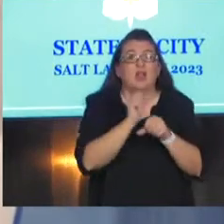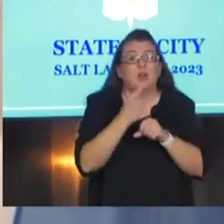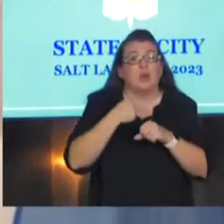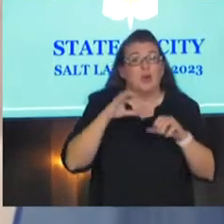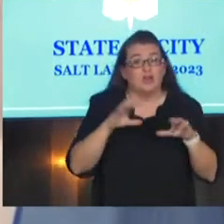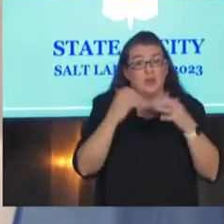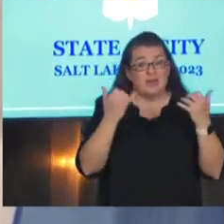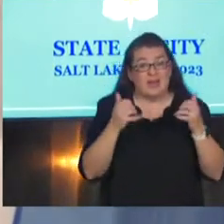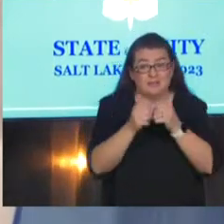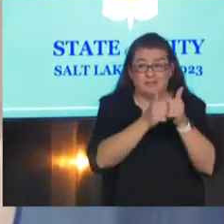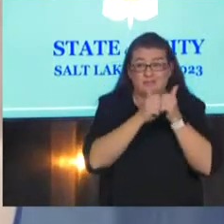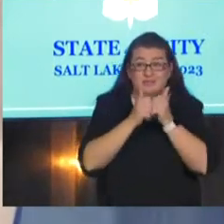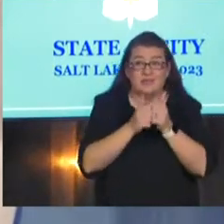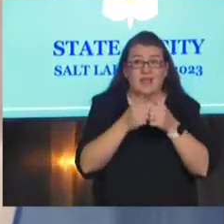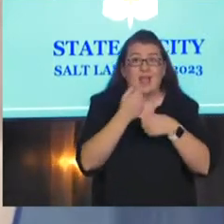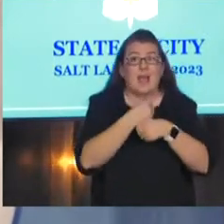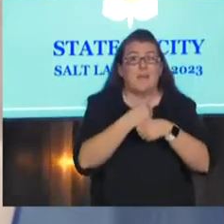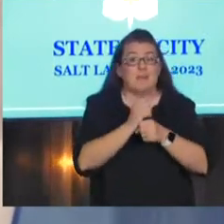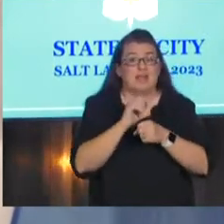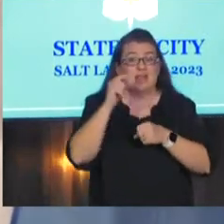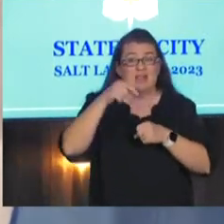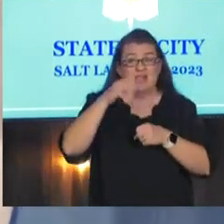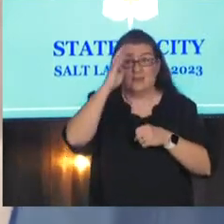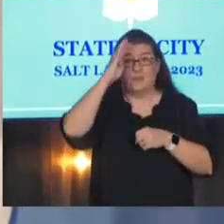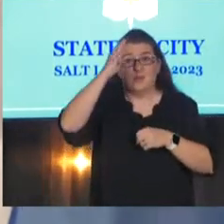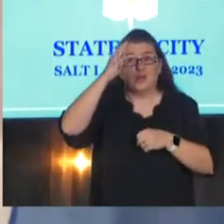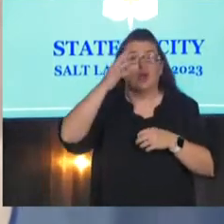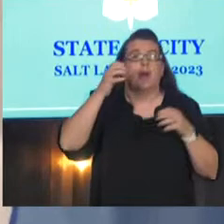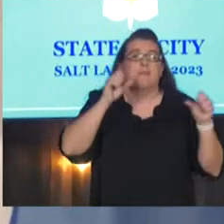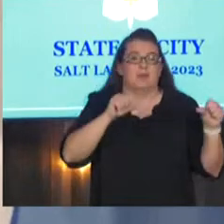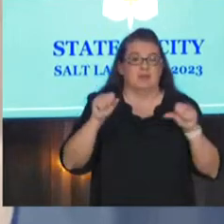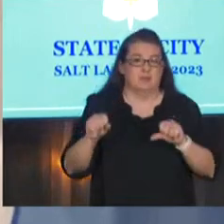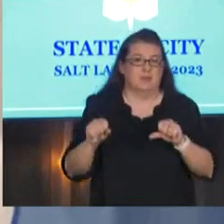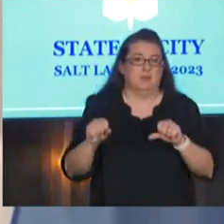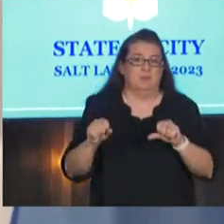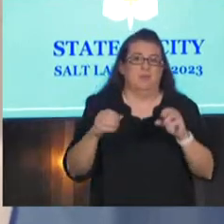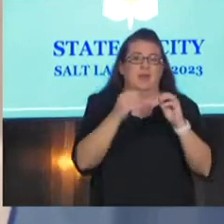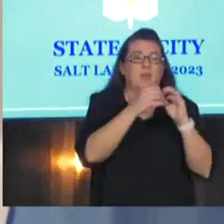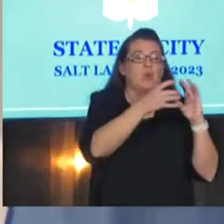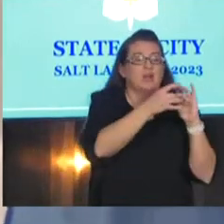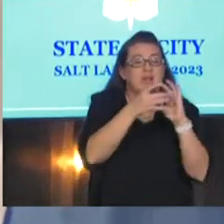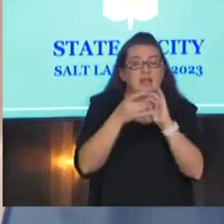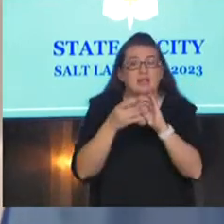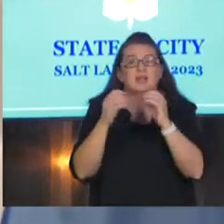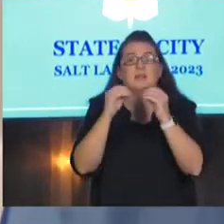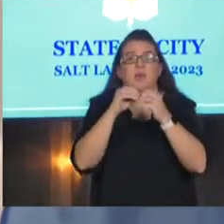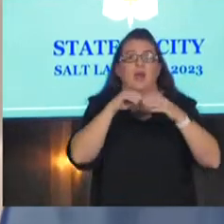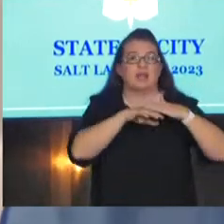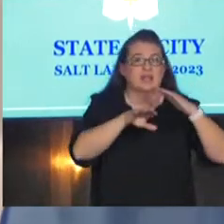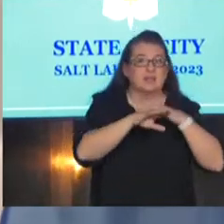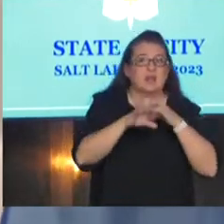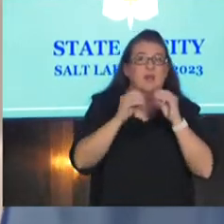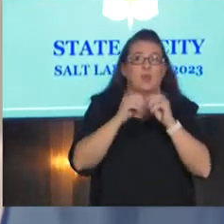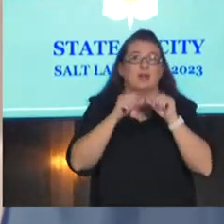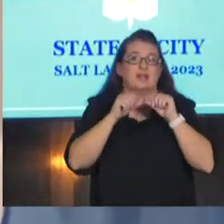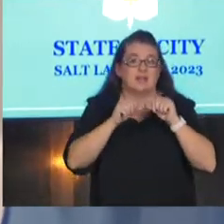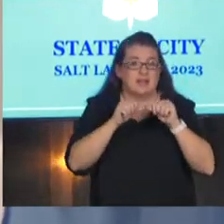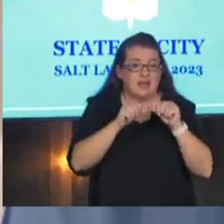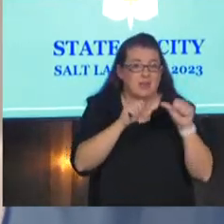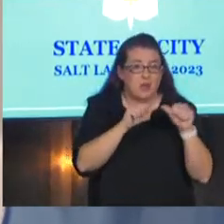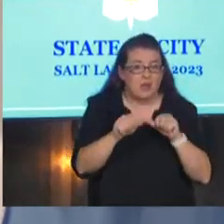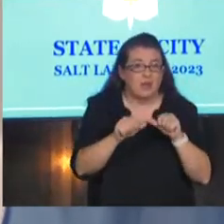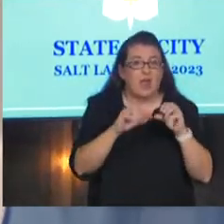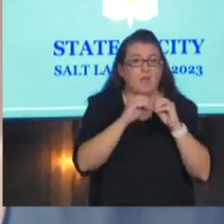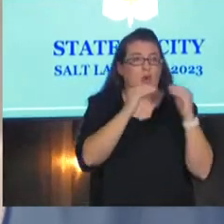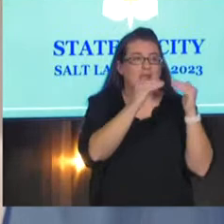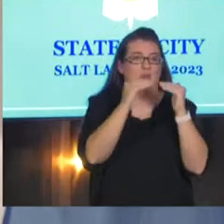now together is making this future possible. This more connected, more accessible, more sustainable, and more equitable